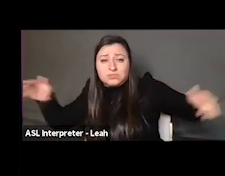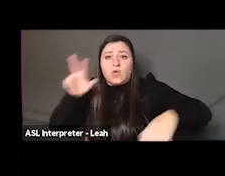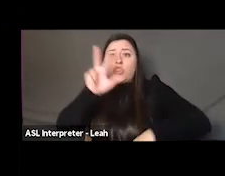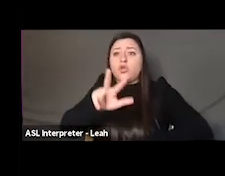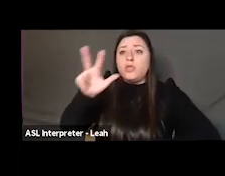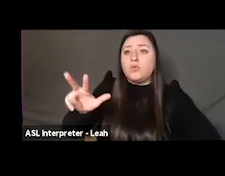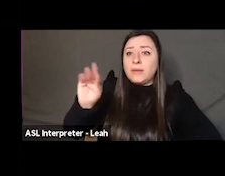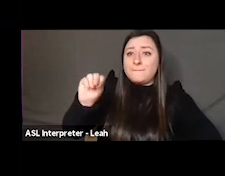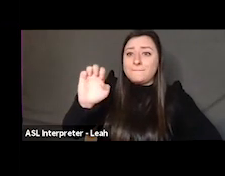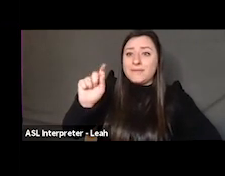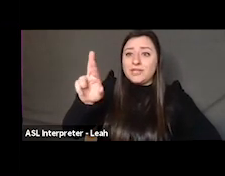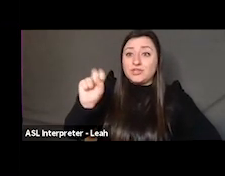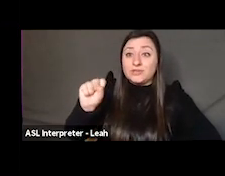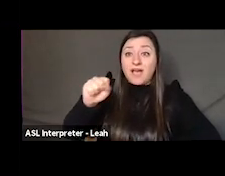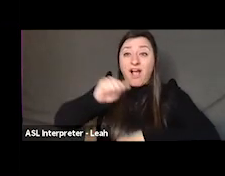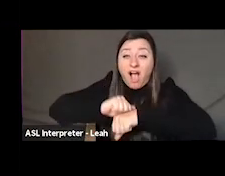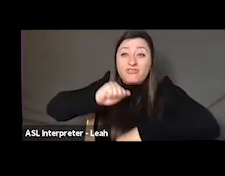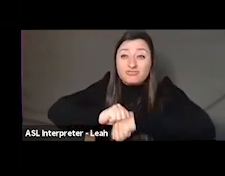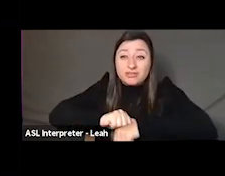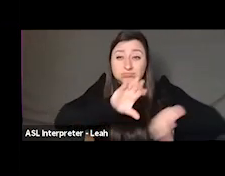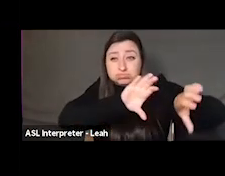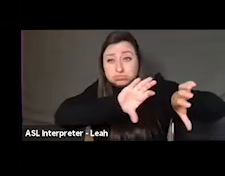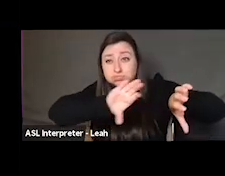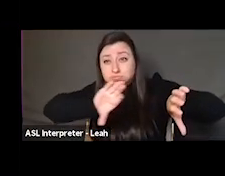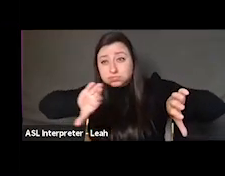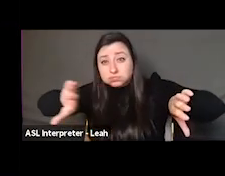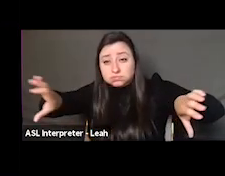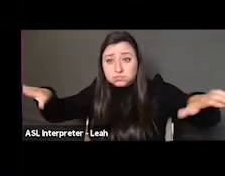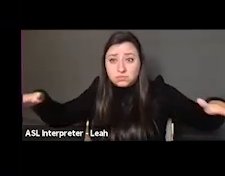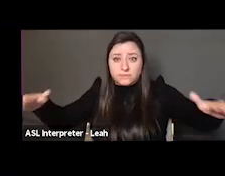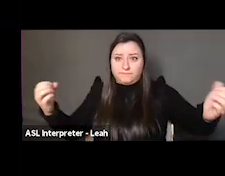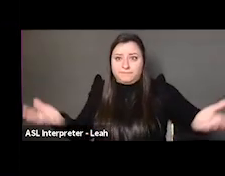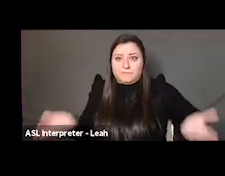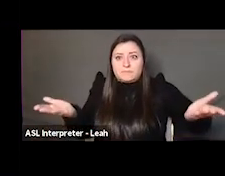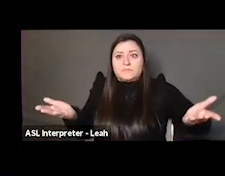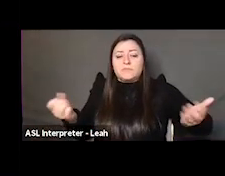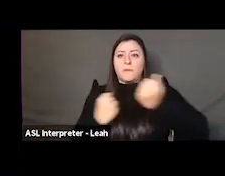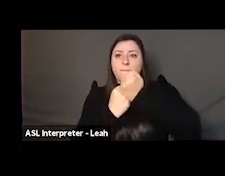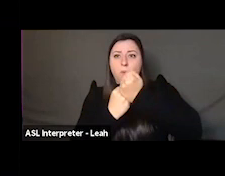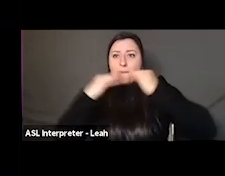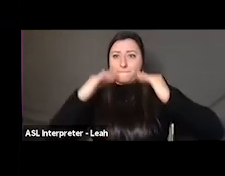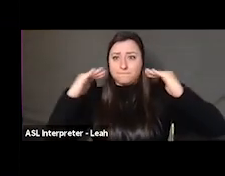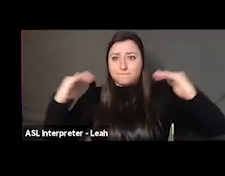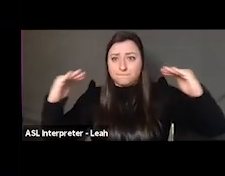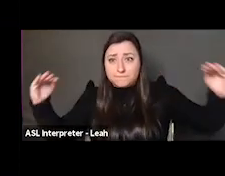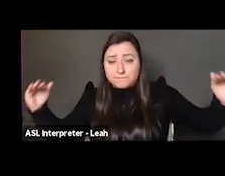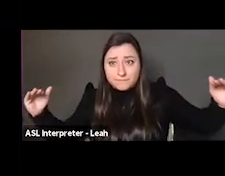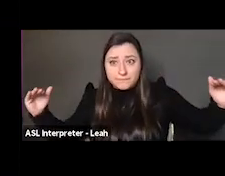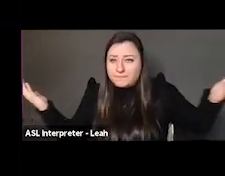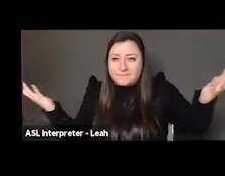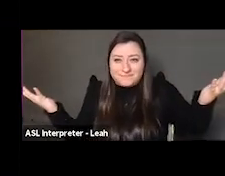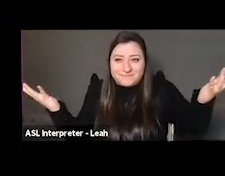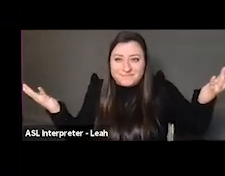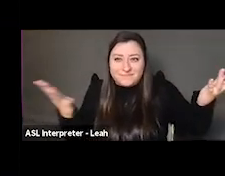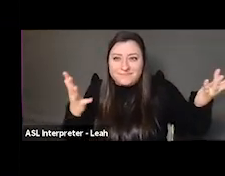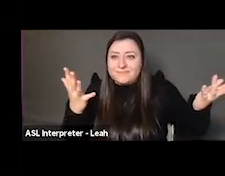structures were needed to support solar panels, which could have very easily been put